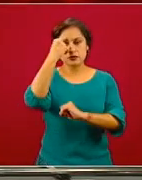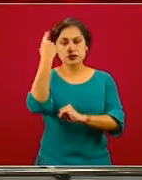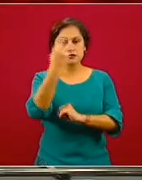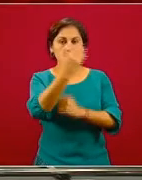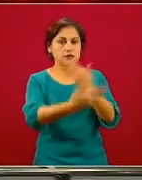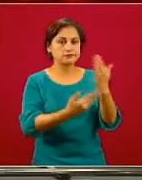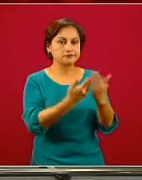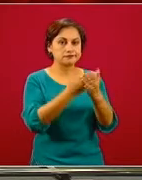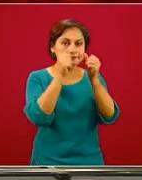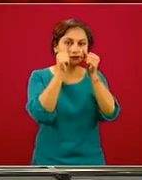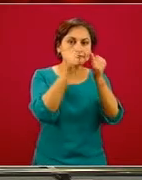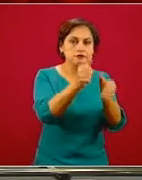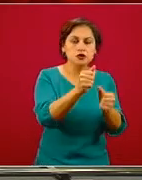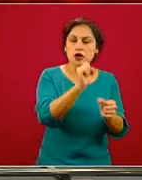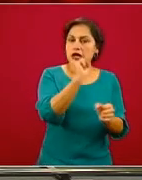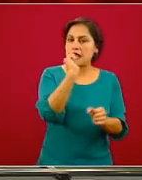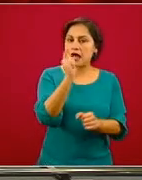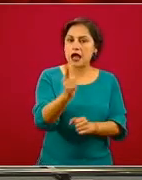orientation,